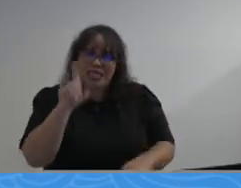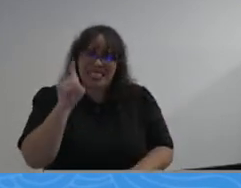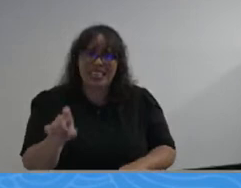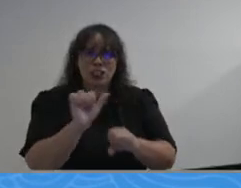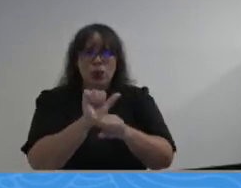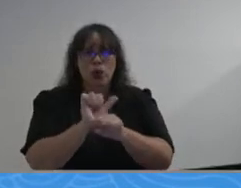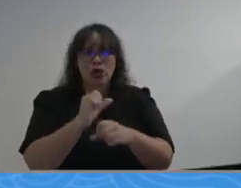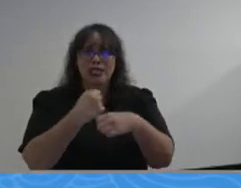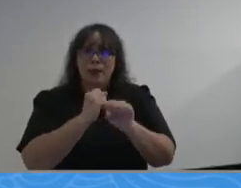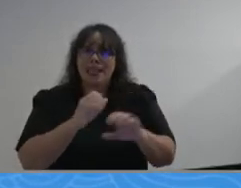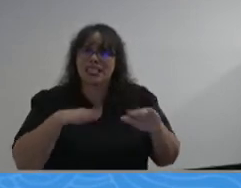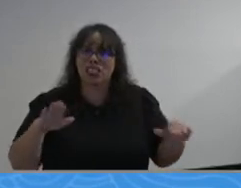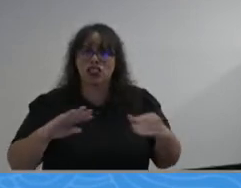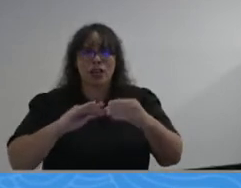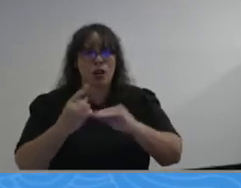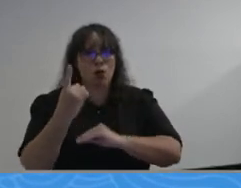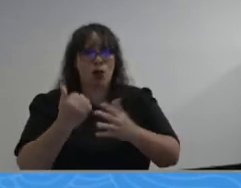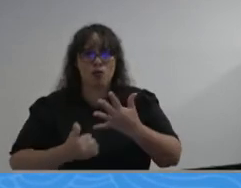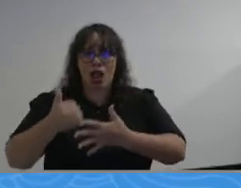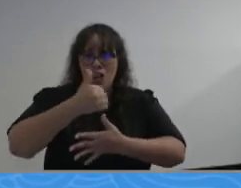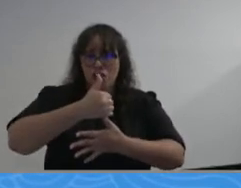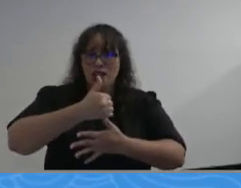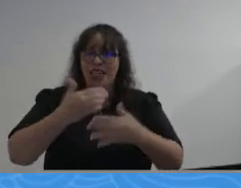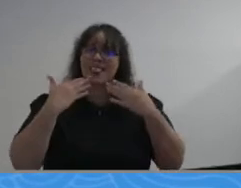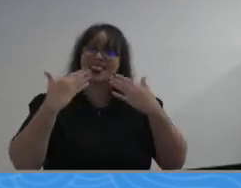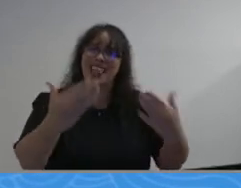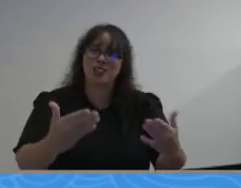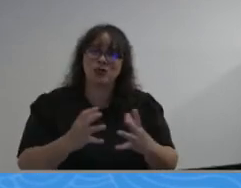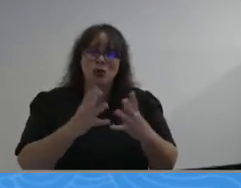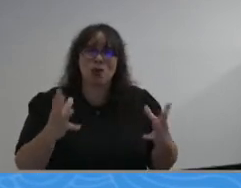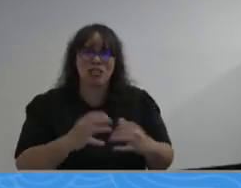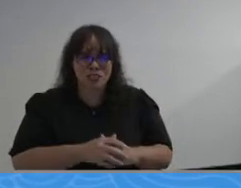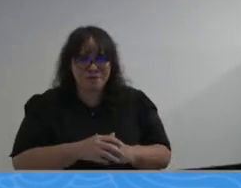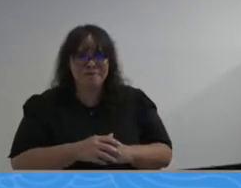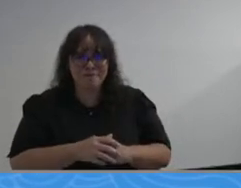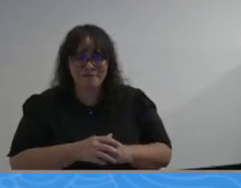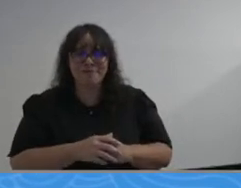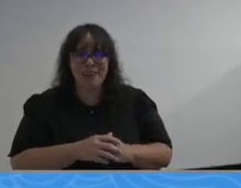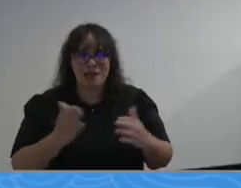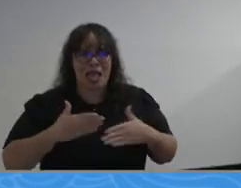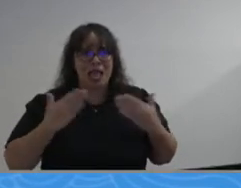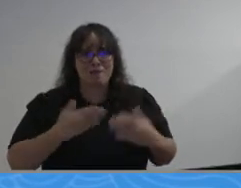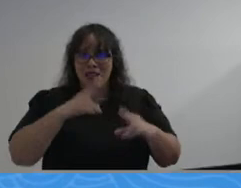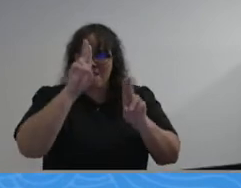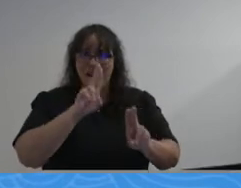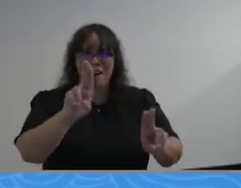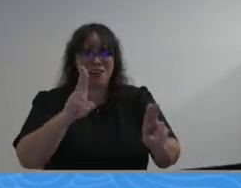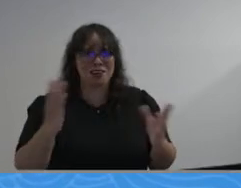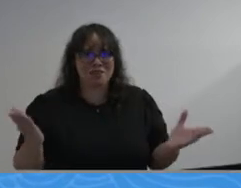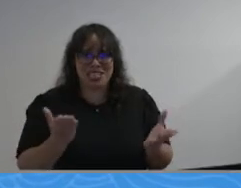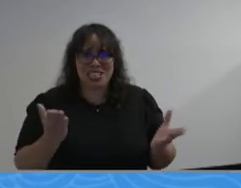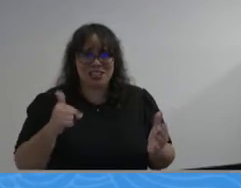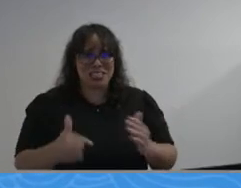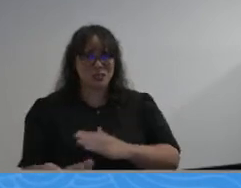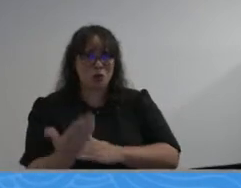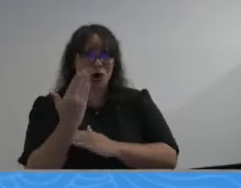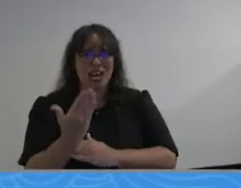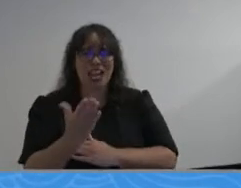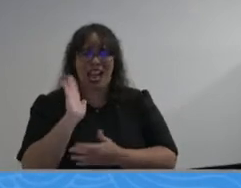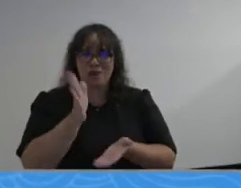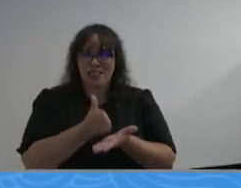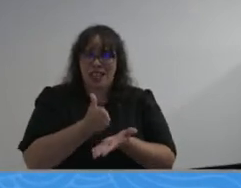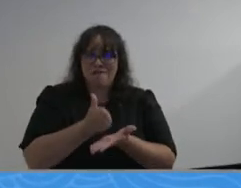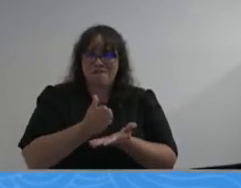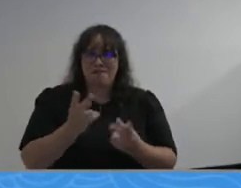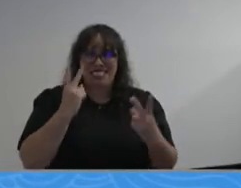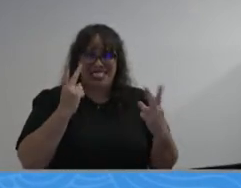make our children our number one priority. Thank you so much. I'm so glad and honored to be in your presence this morning. And I will stop right